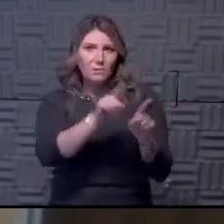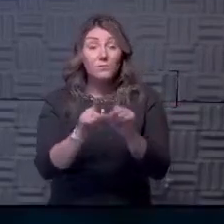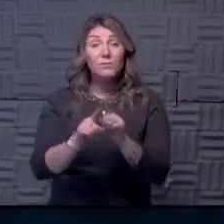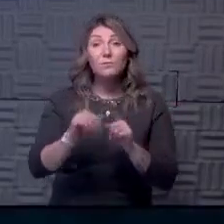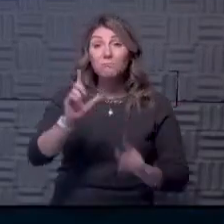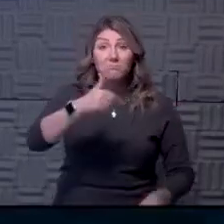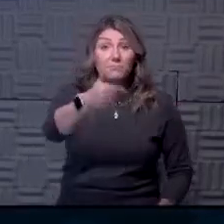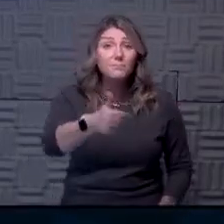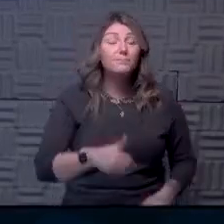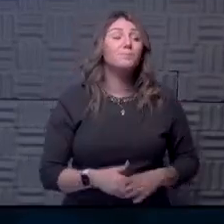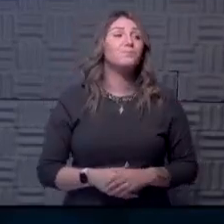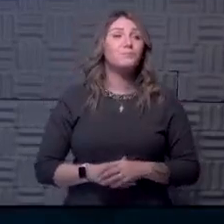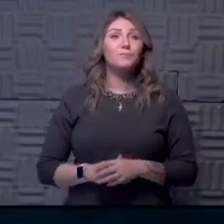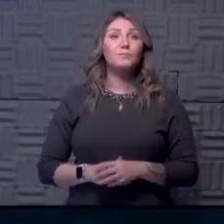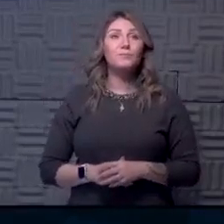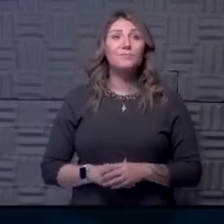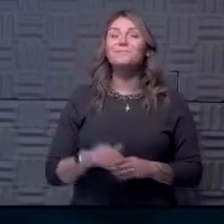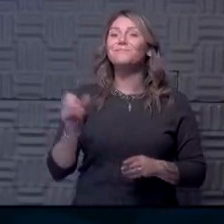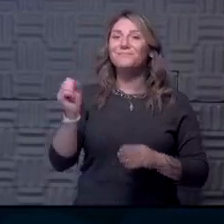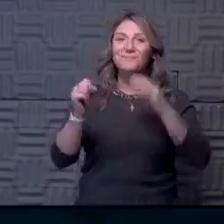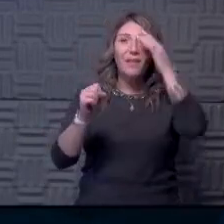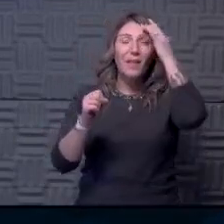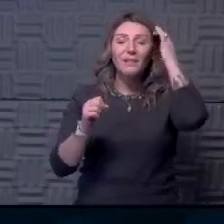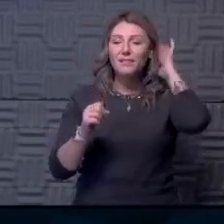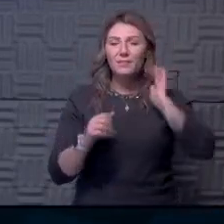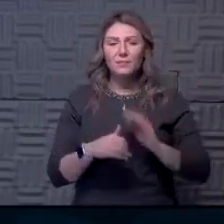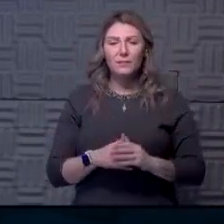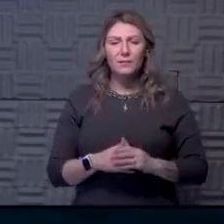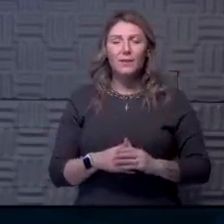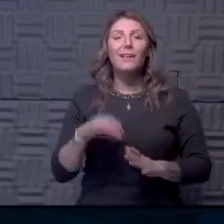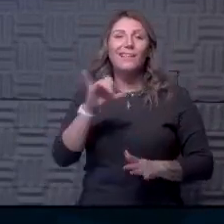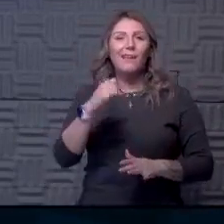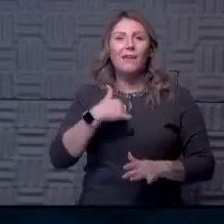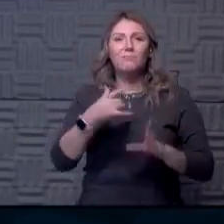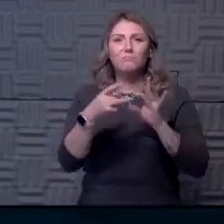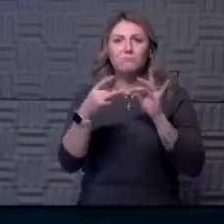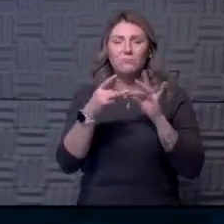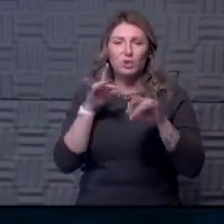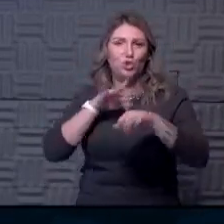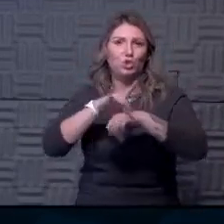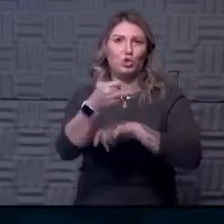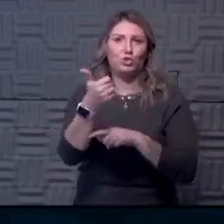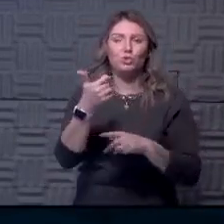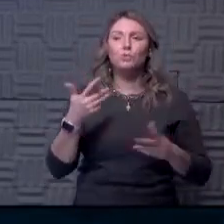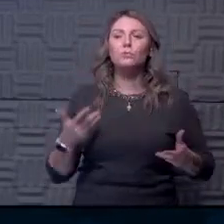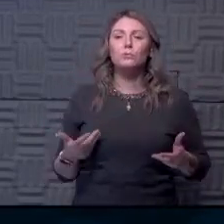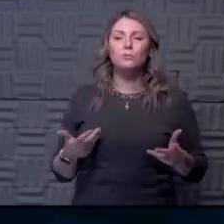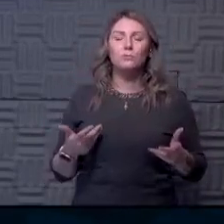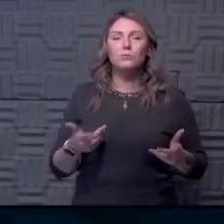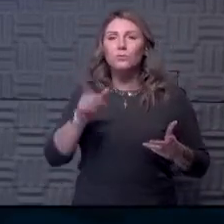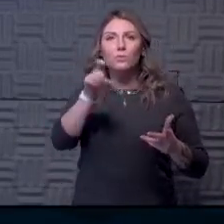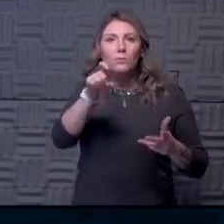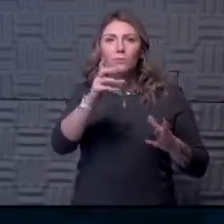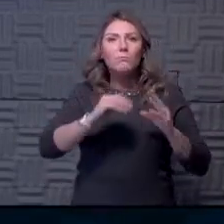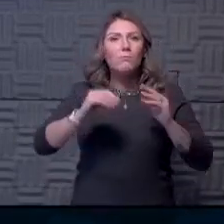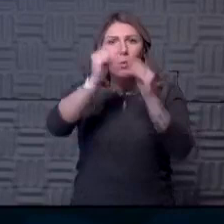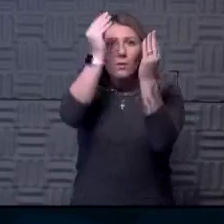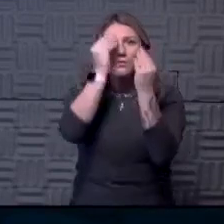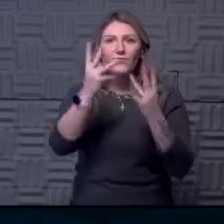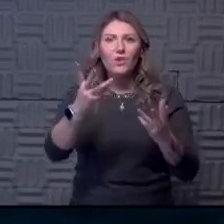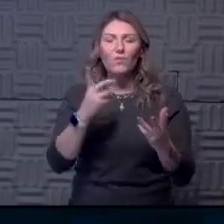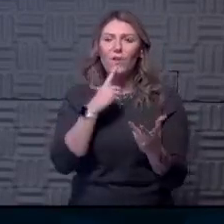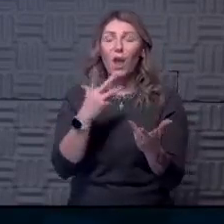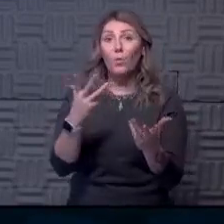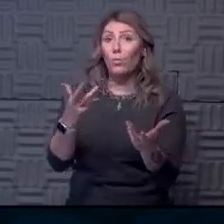Claudia? Yeah, sure. Definitely, like I told you earlier, they just need more information. They want